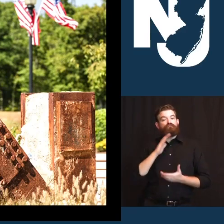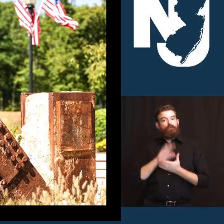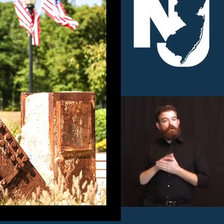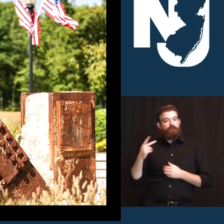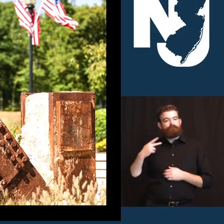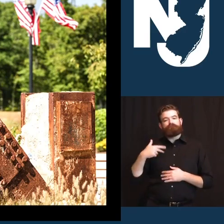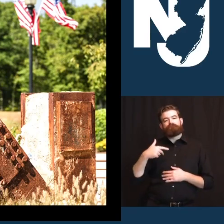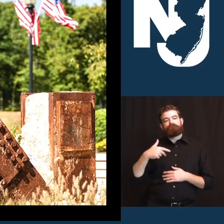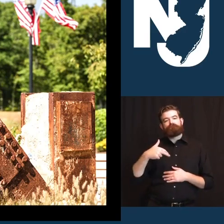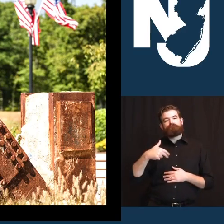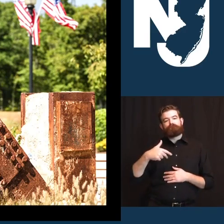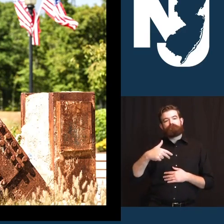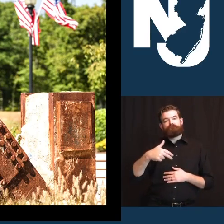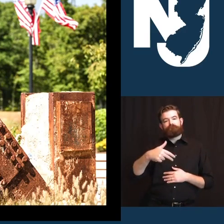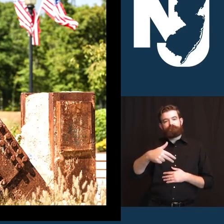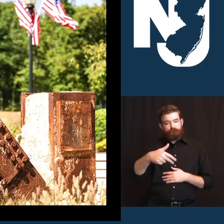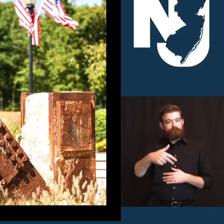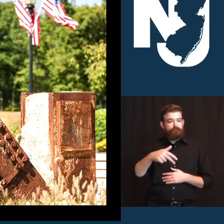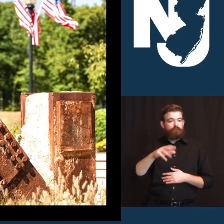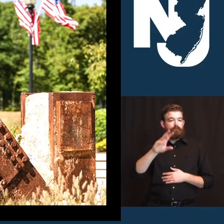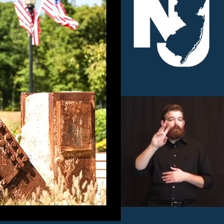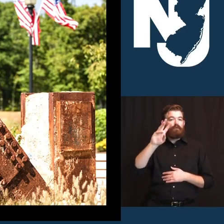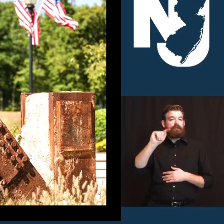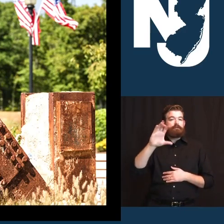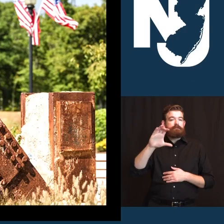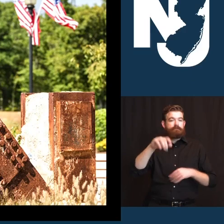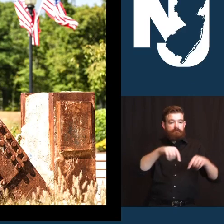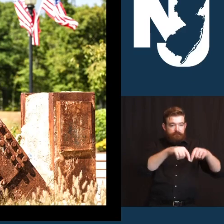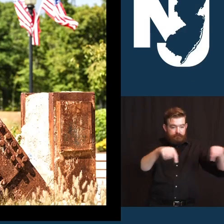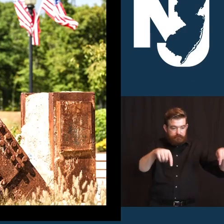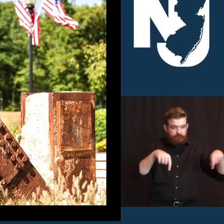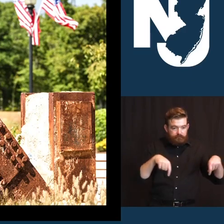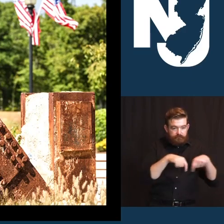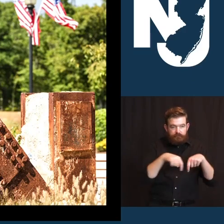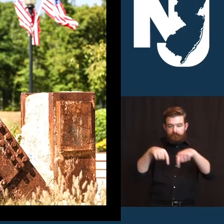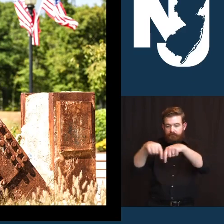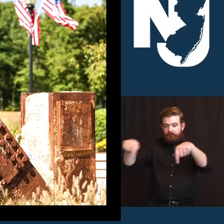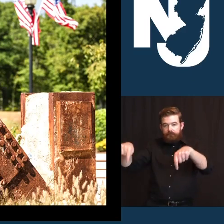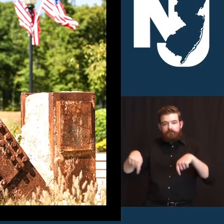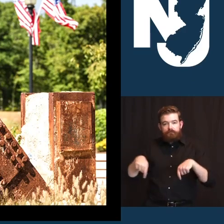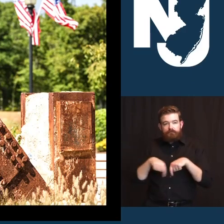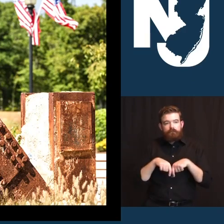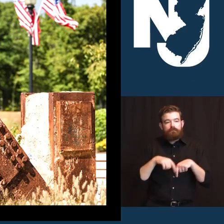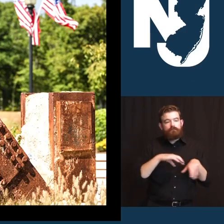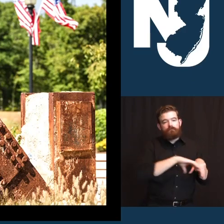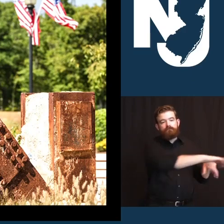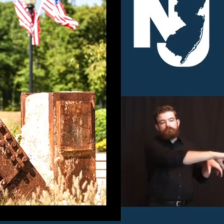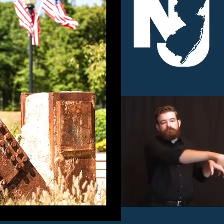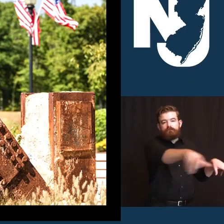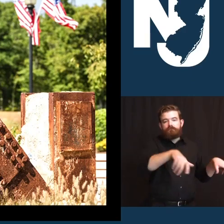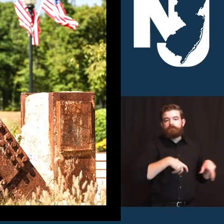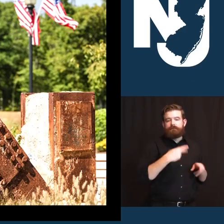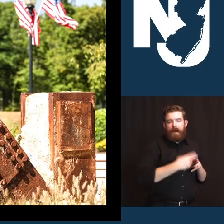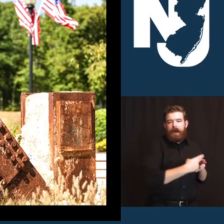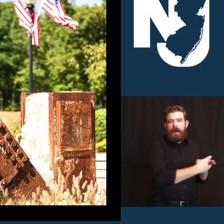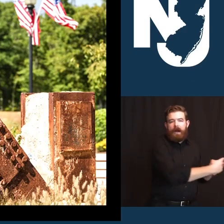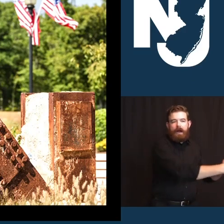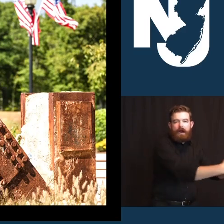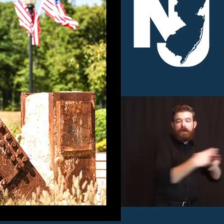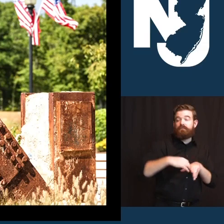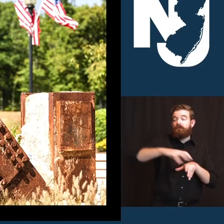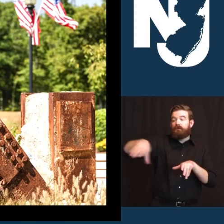the names are all engraved in those 2 memorials, including the folks who were lost in the Pentagon